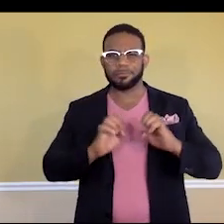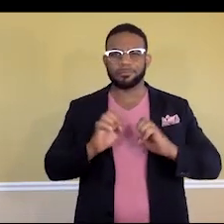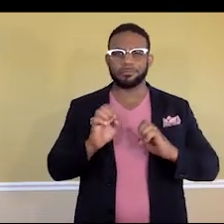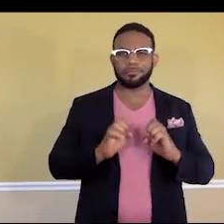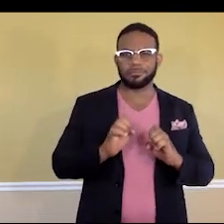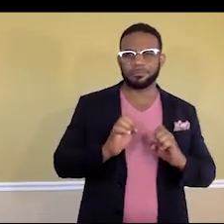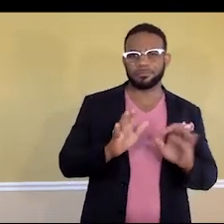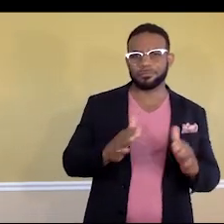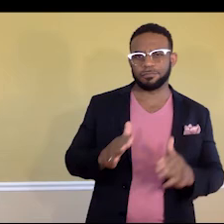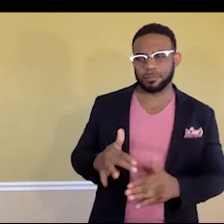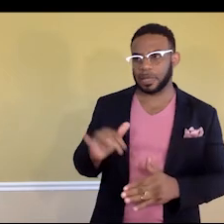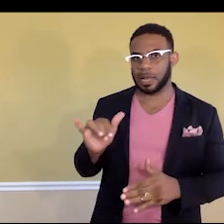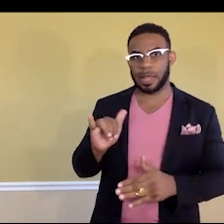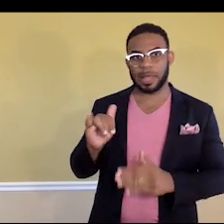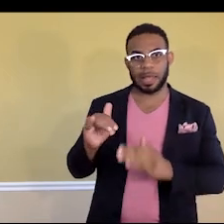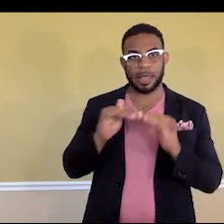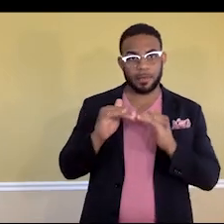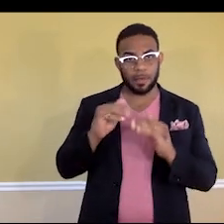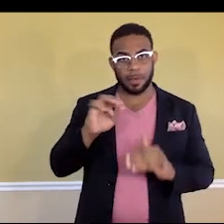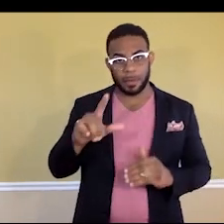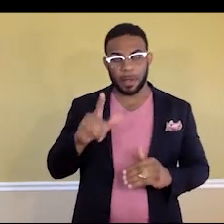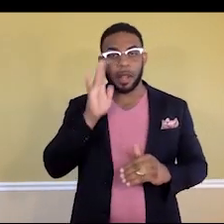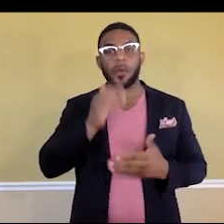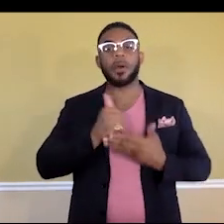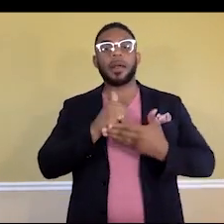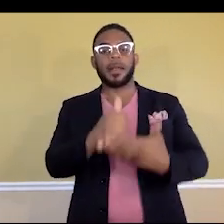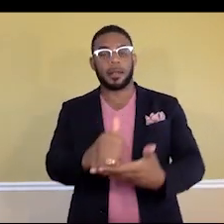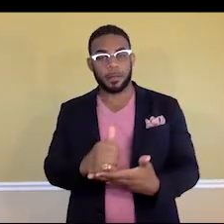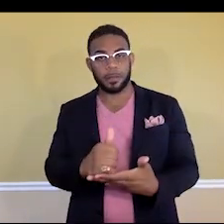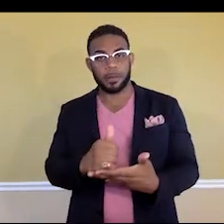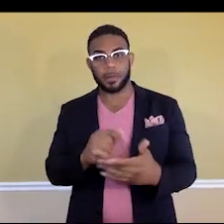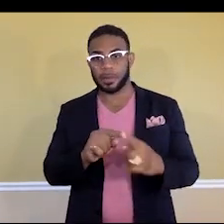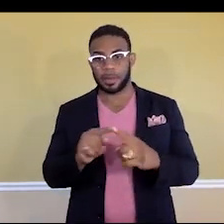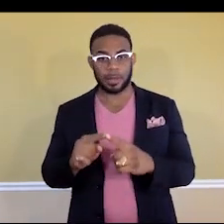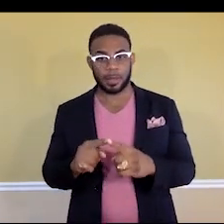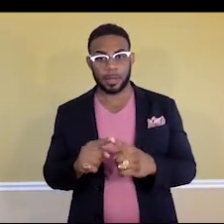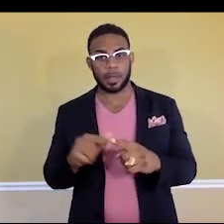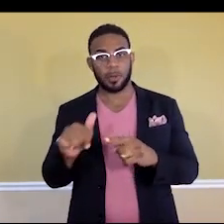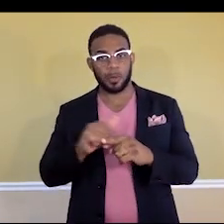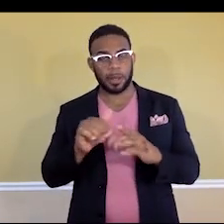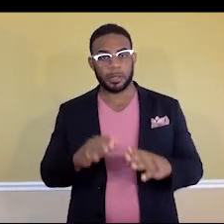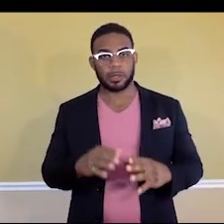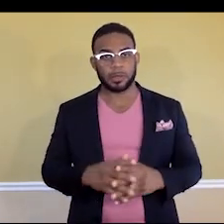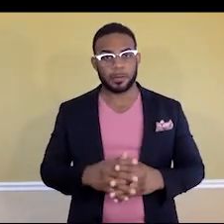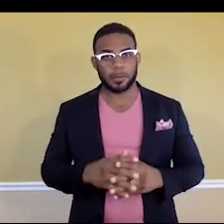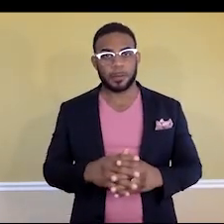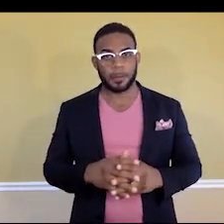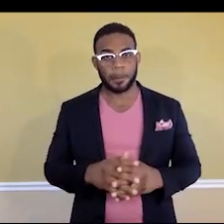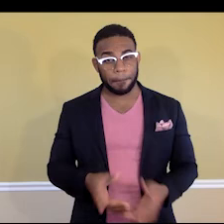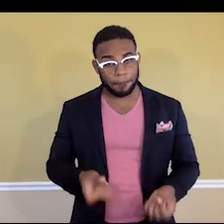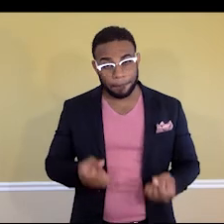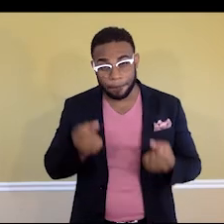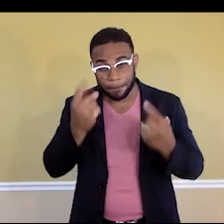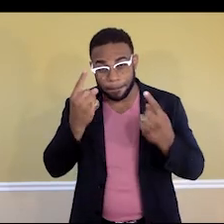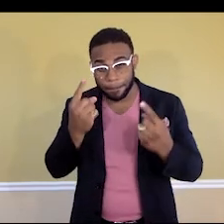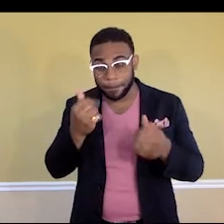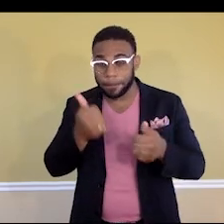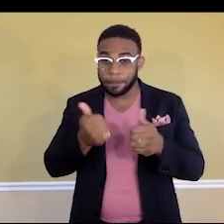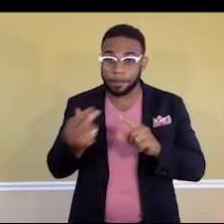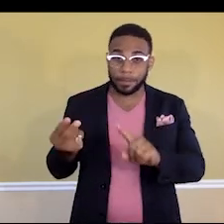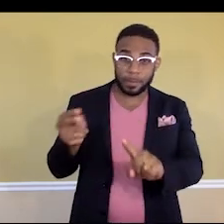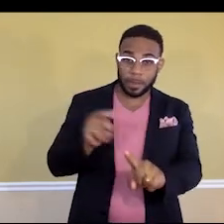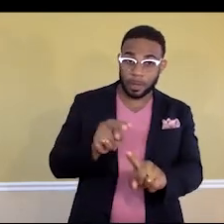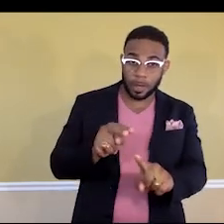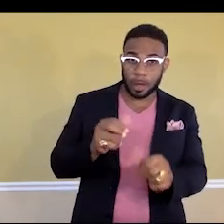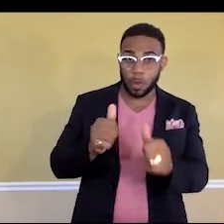evaluation packages such as FAIR-ML that will help you as a practitioner understand which